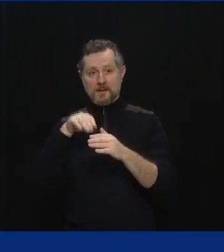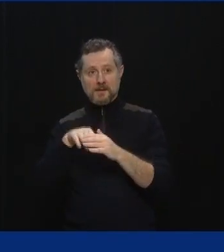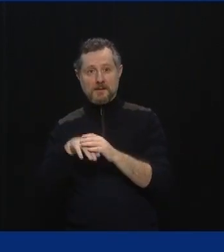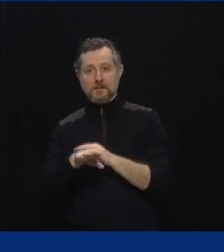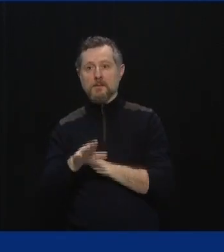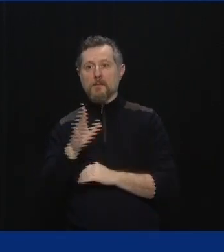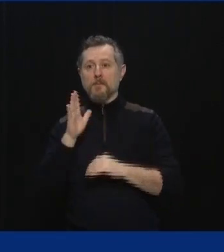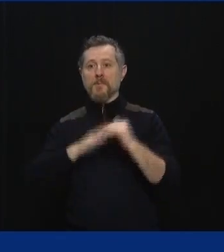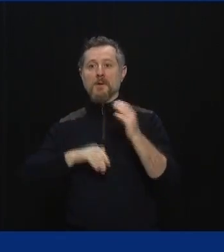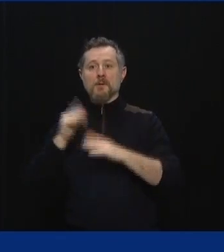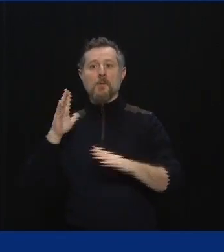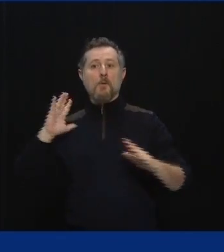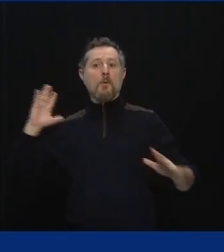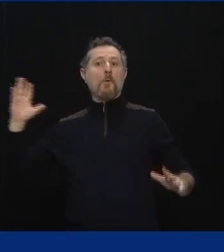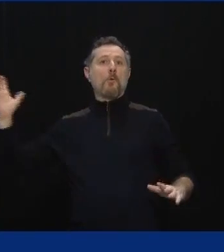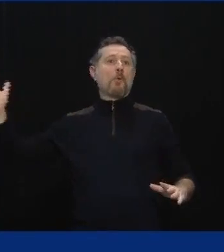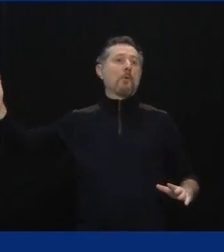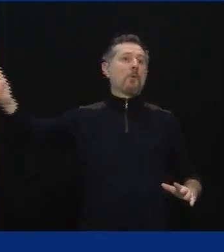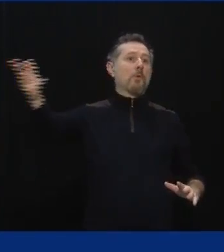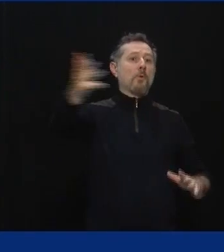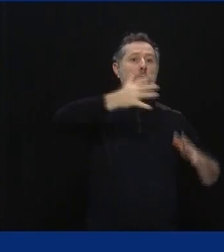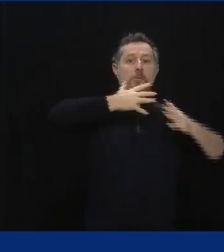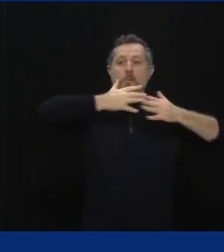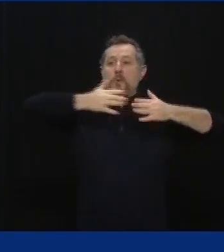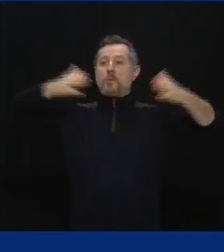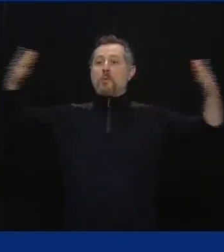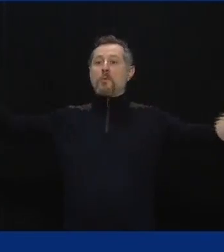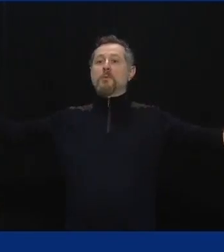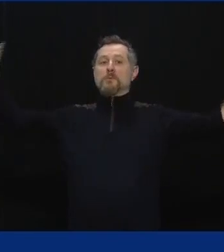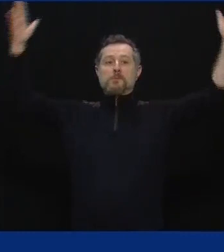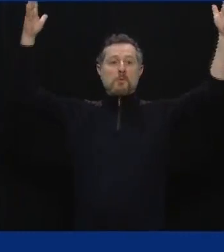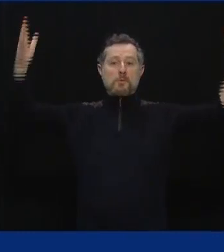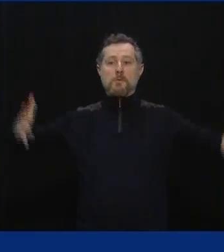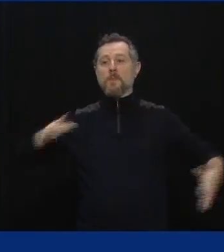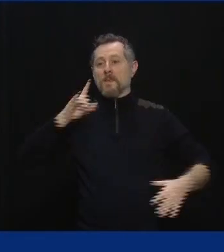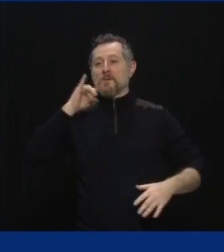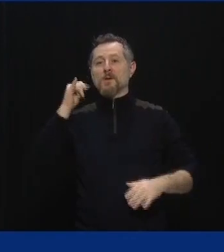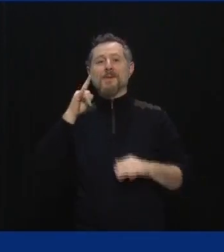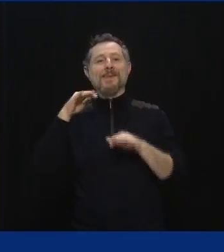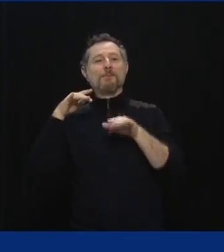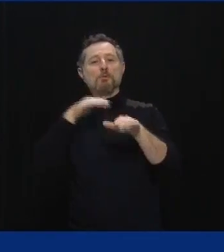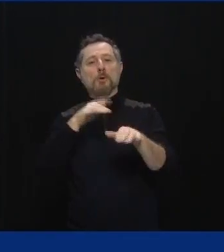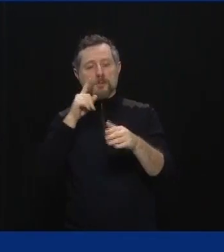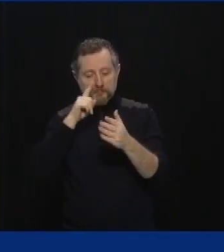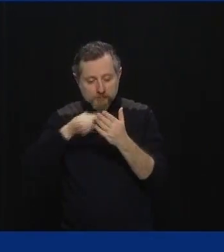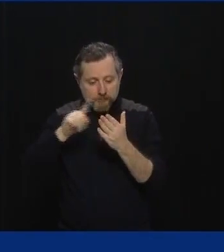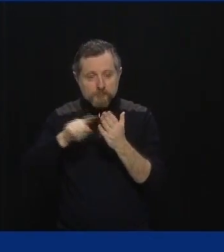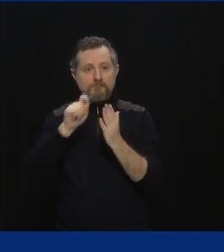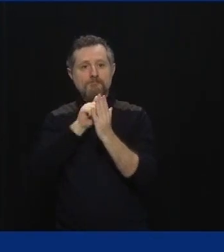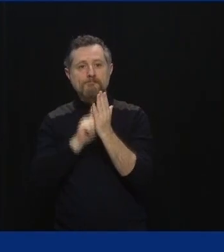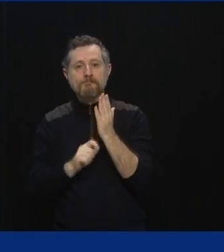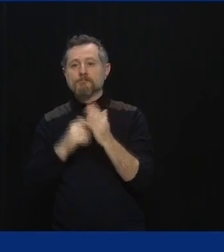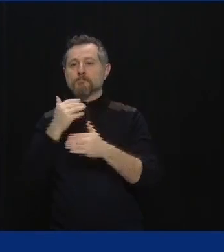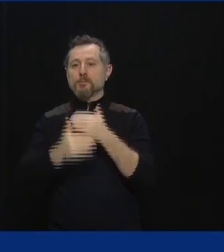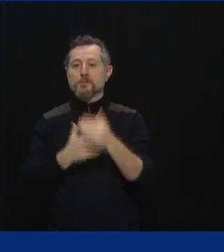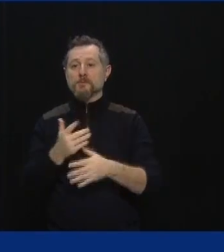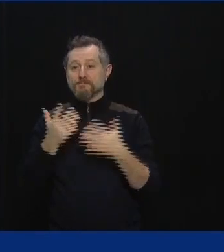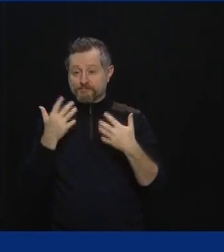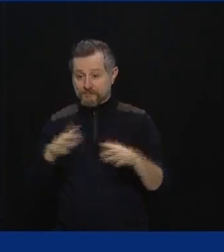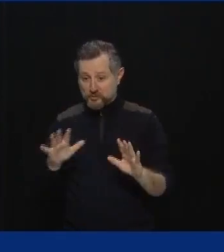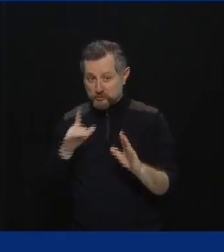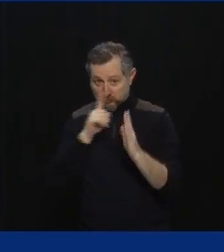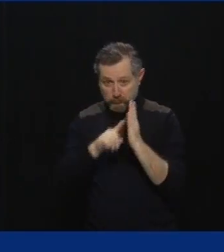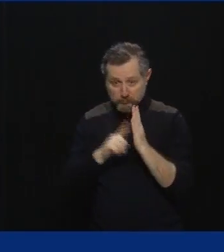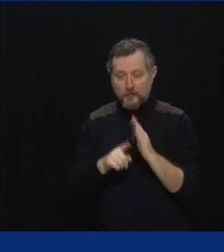expanded and light-filled customs and immigration processing hall. Once you've cleared customs, this is the view you will see as you emerge to walk